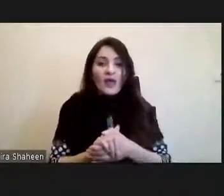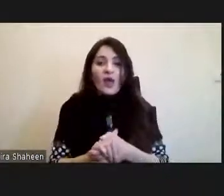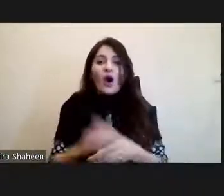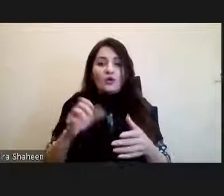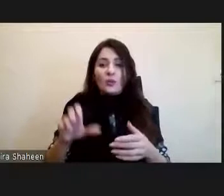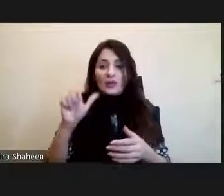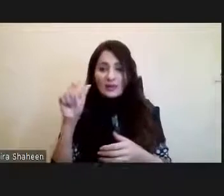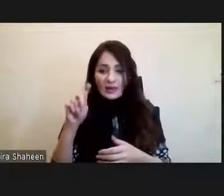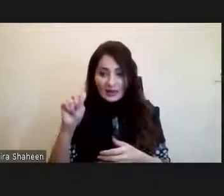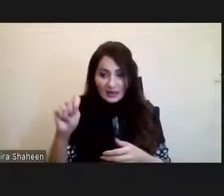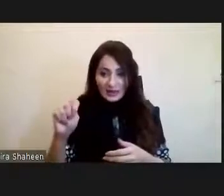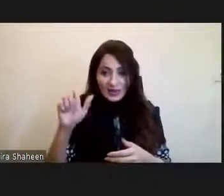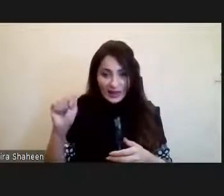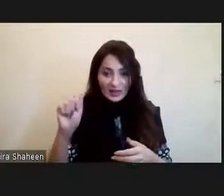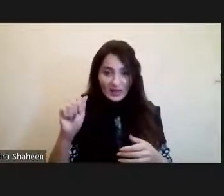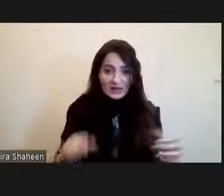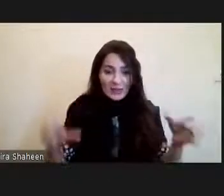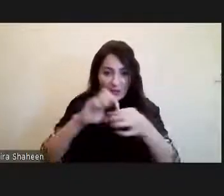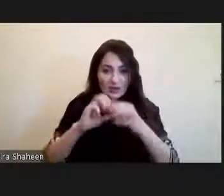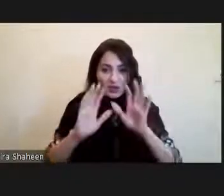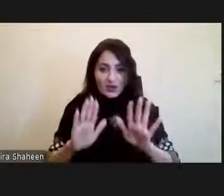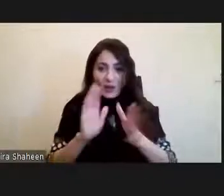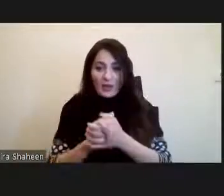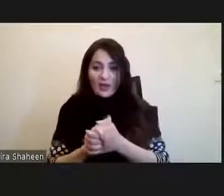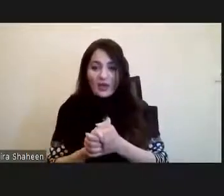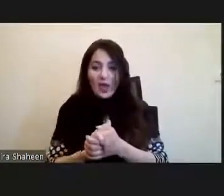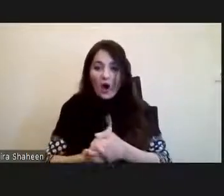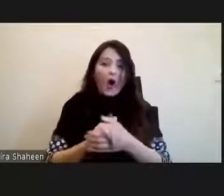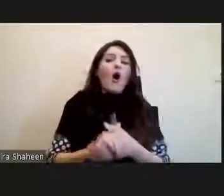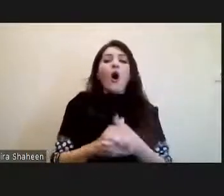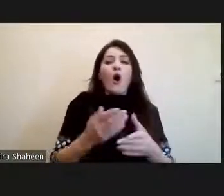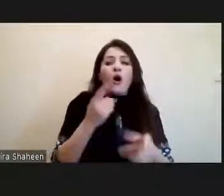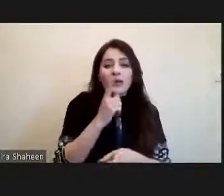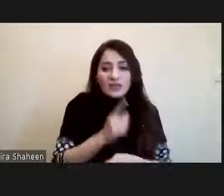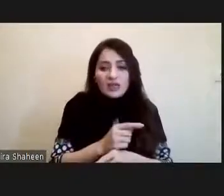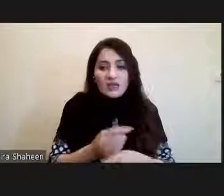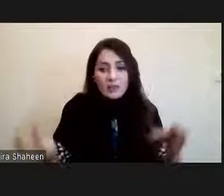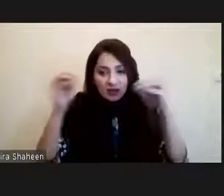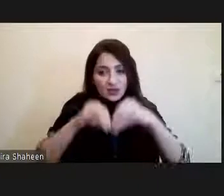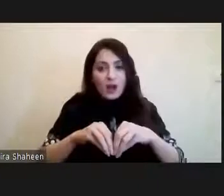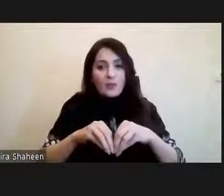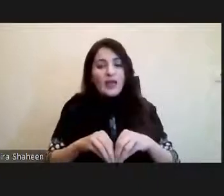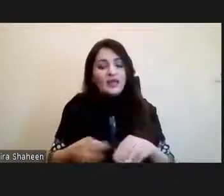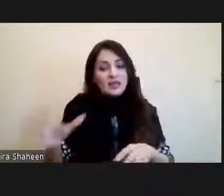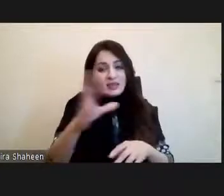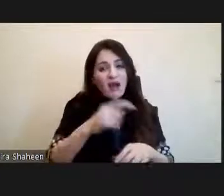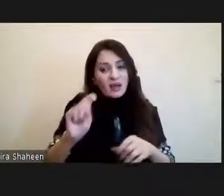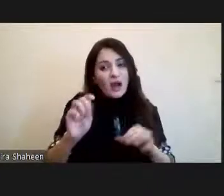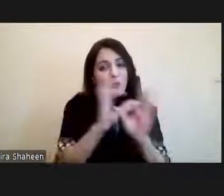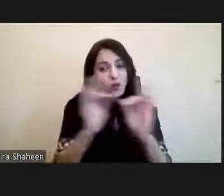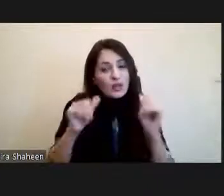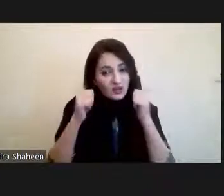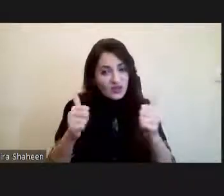gather and transfer accessibility best practices from industry back into education, so the next generation of technologists are